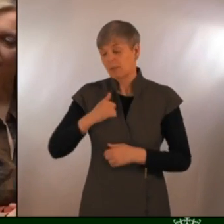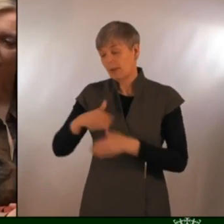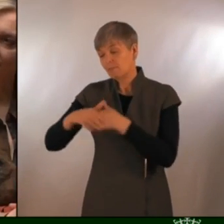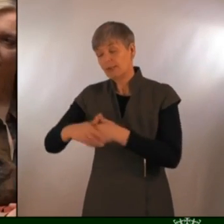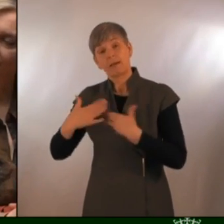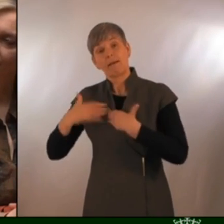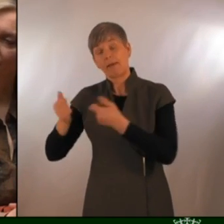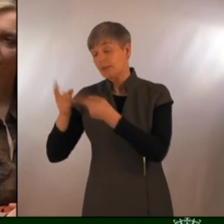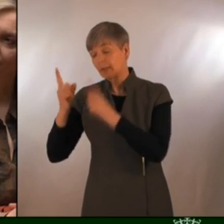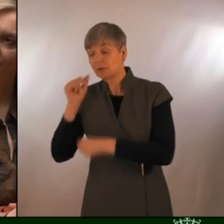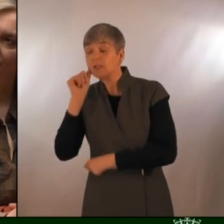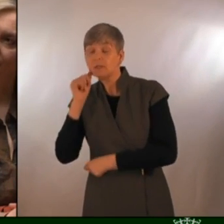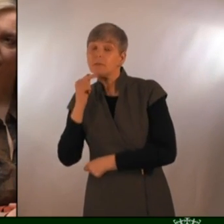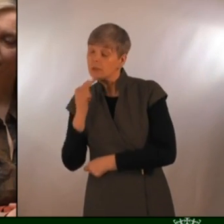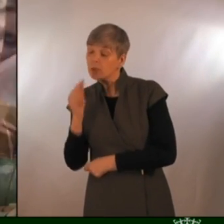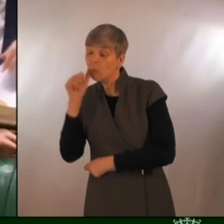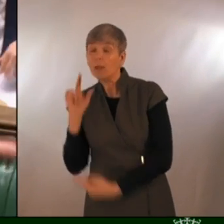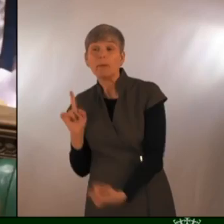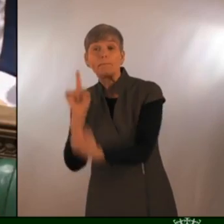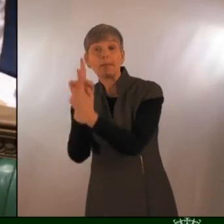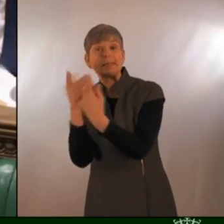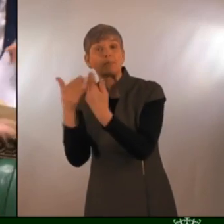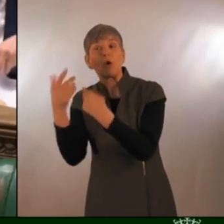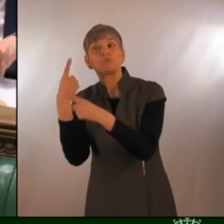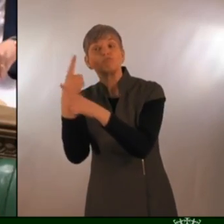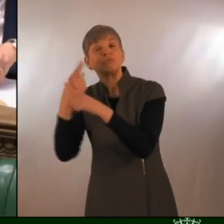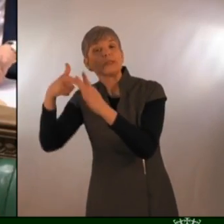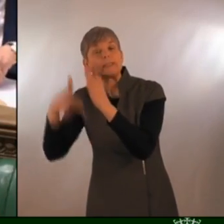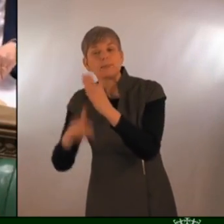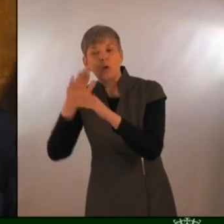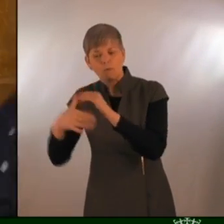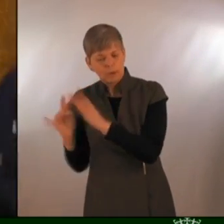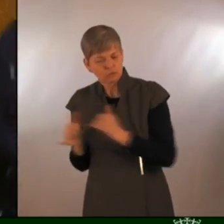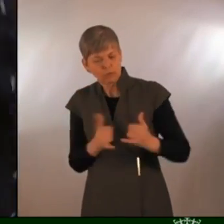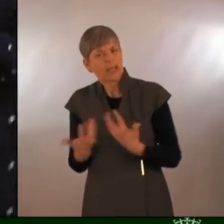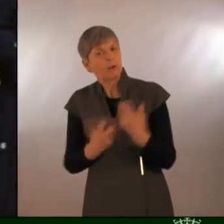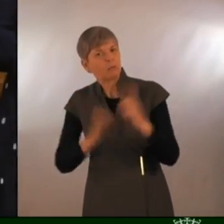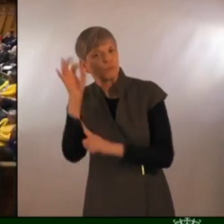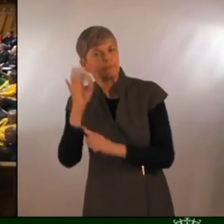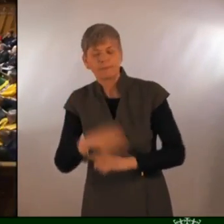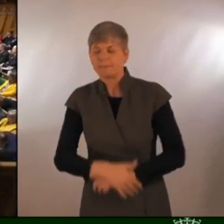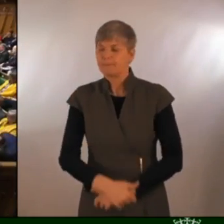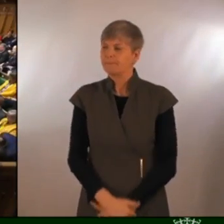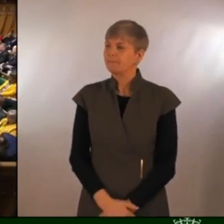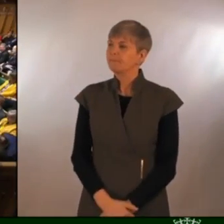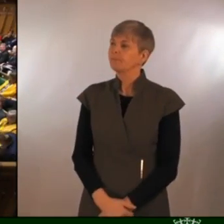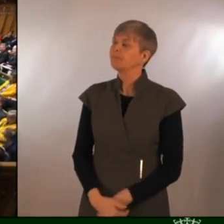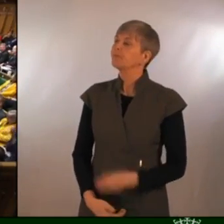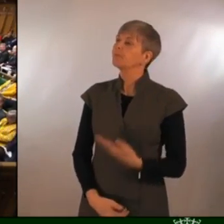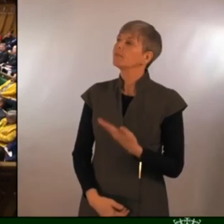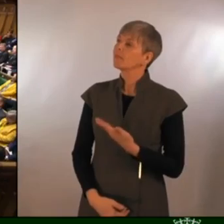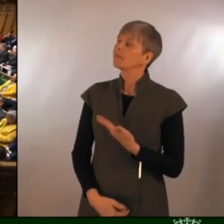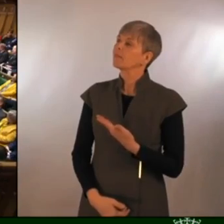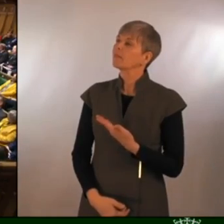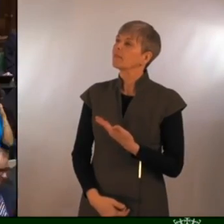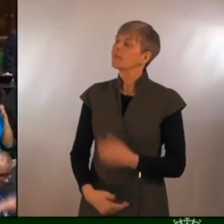willing to meet her to discuss further how screening could be improved. Howell Williams. Thank you, Mr.